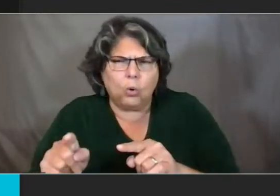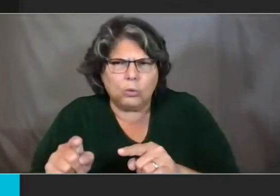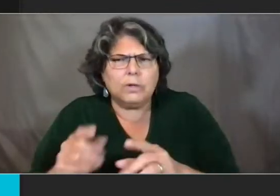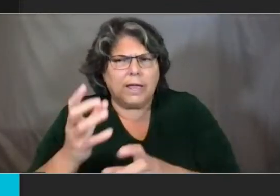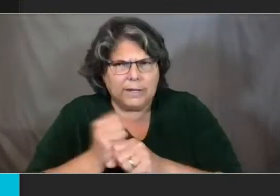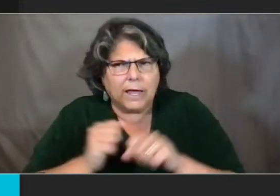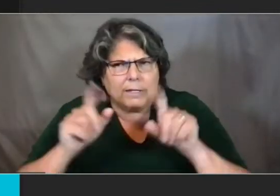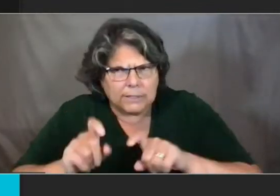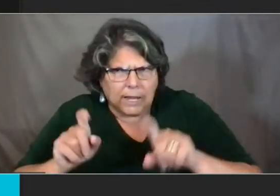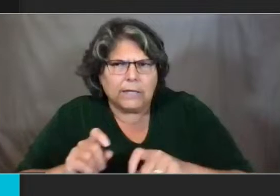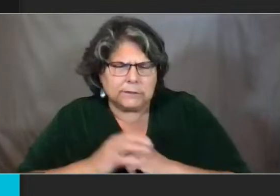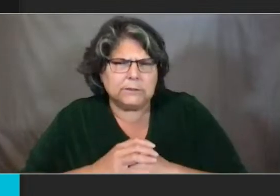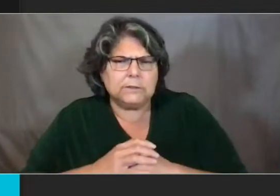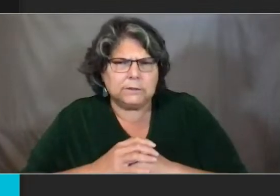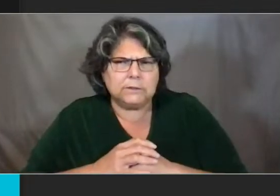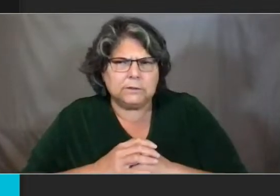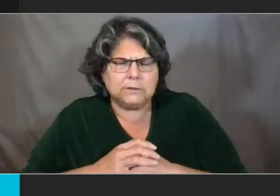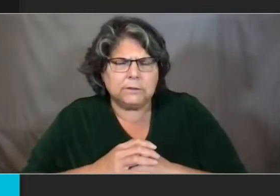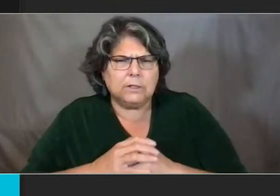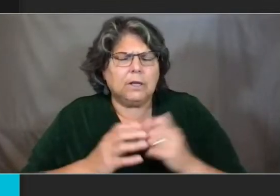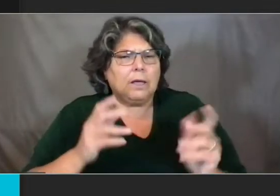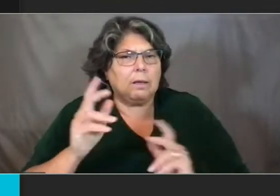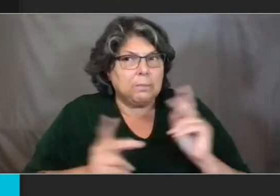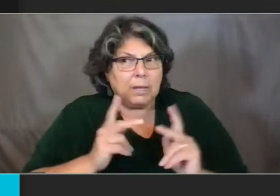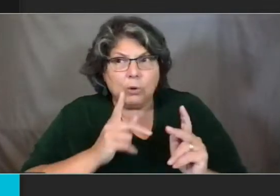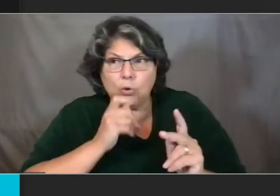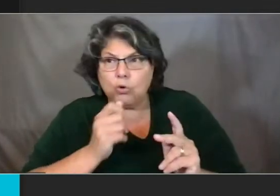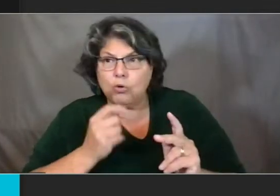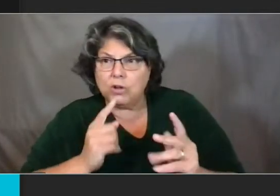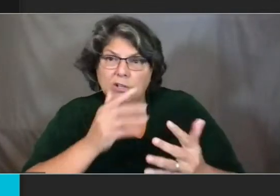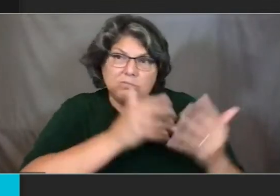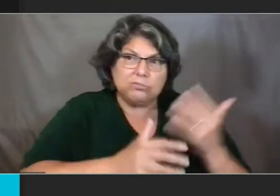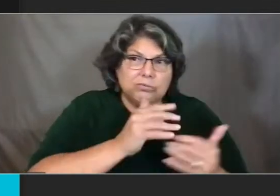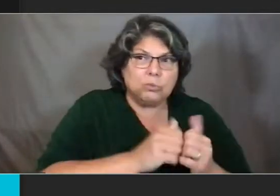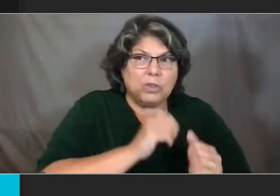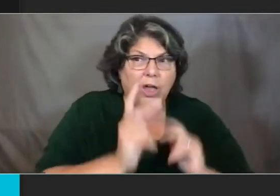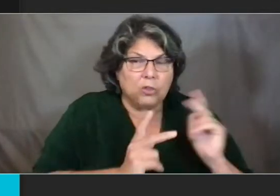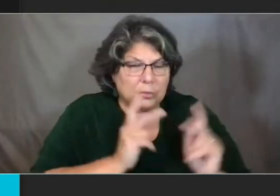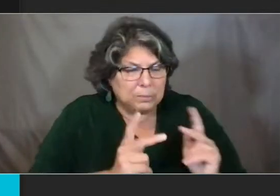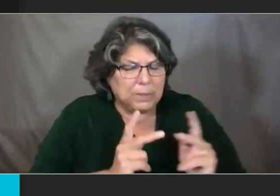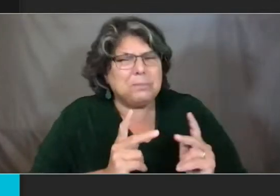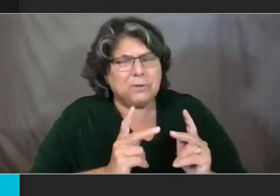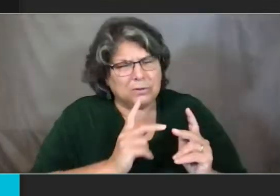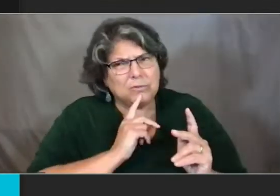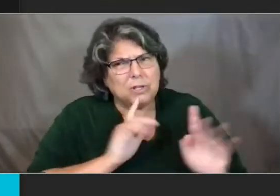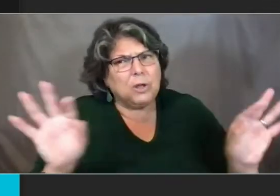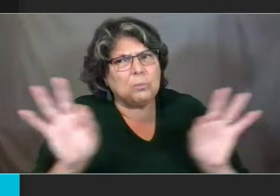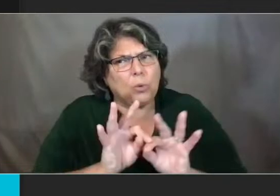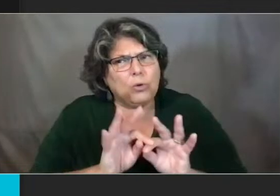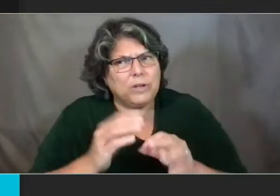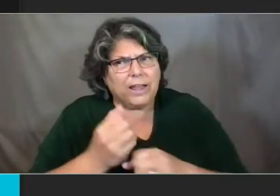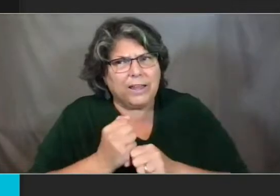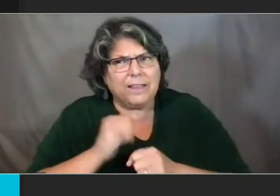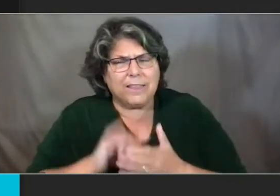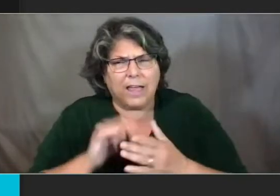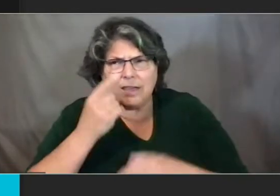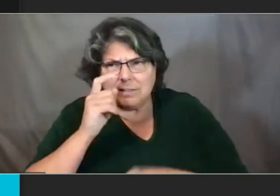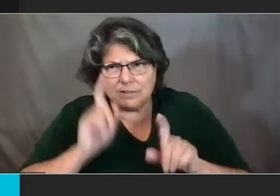lines of COVID, and we need them to be safe. So that would require, you know, wearing a mask and